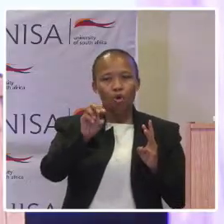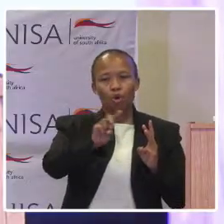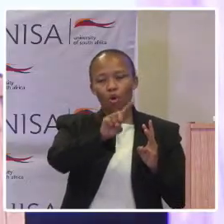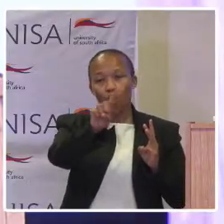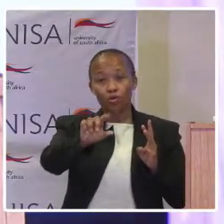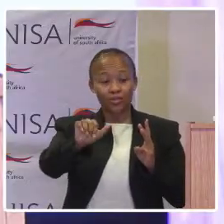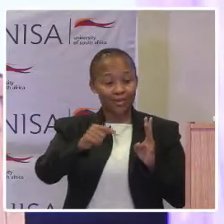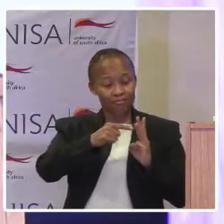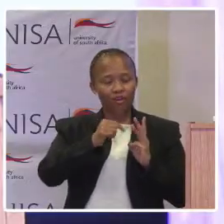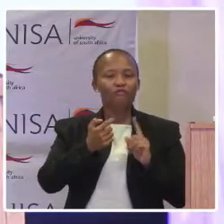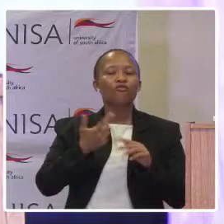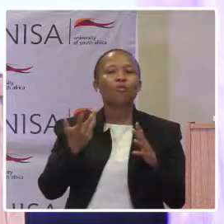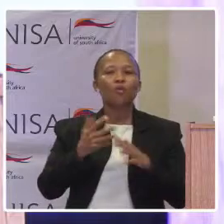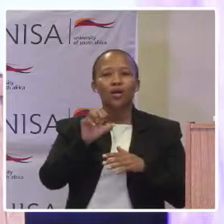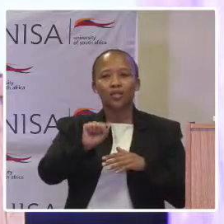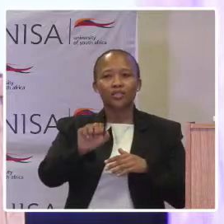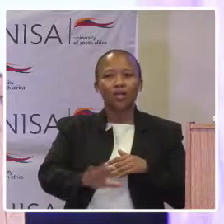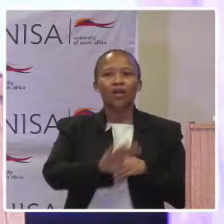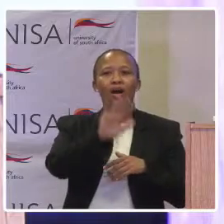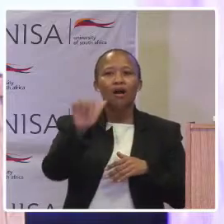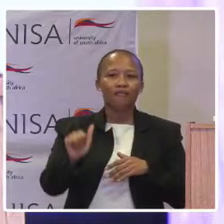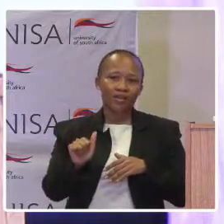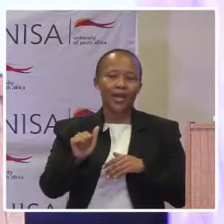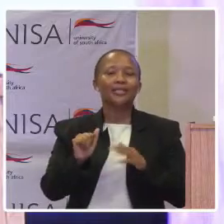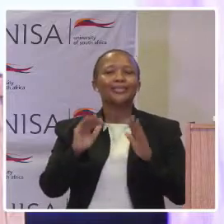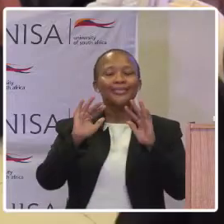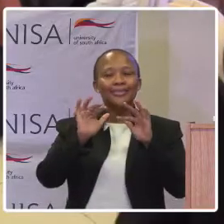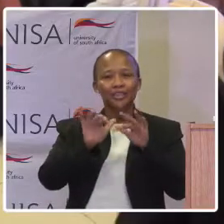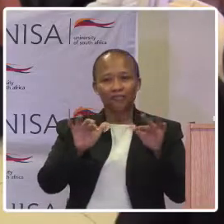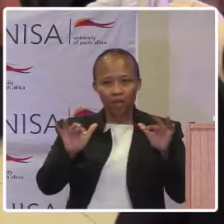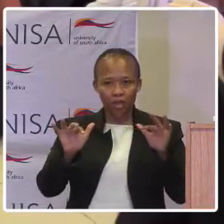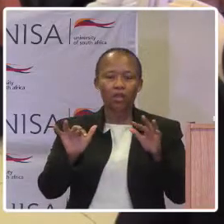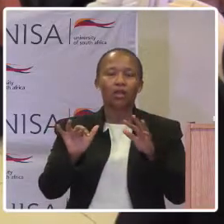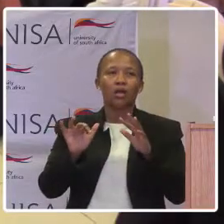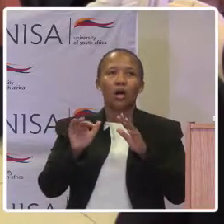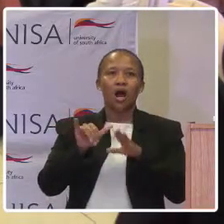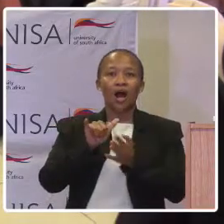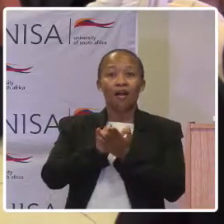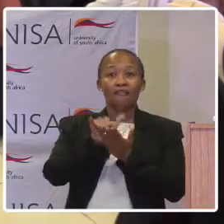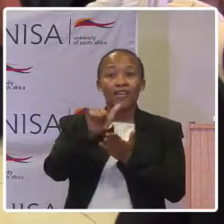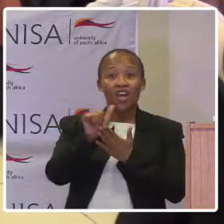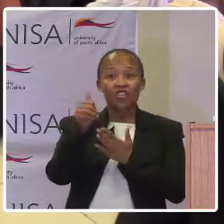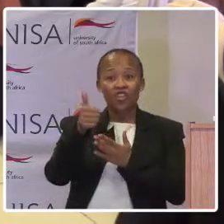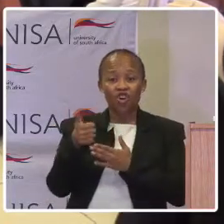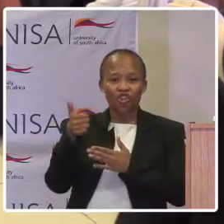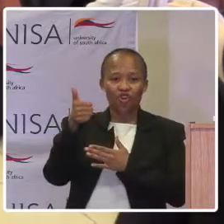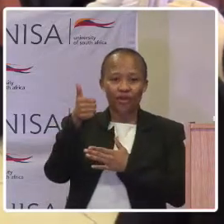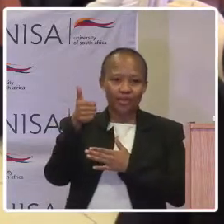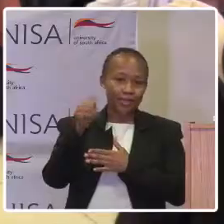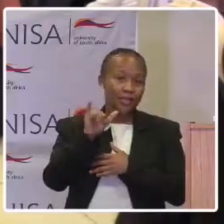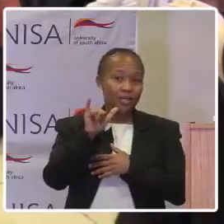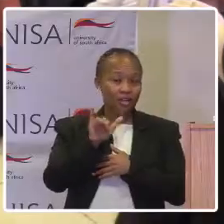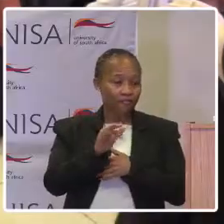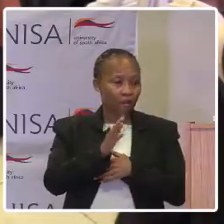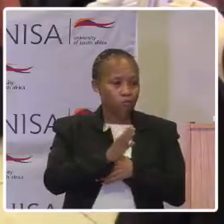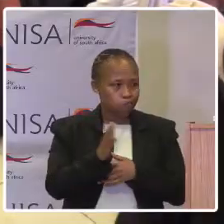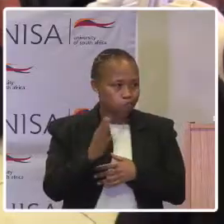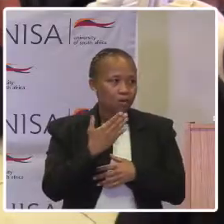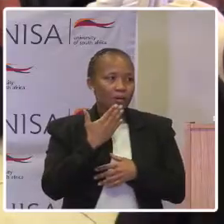South African Civil Aviation Authority. Ms. Koza, if you're around, please join us on the